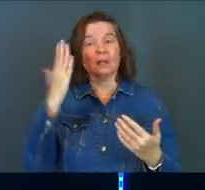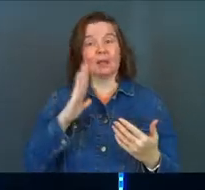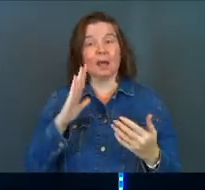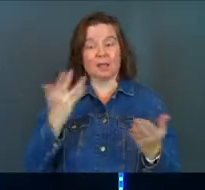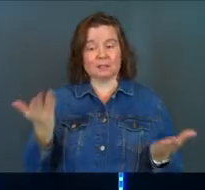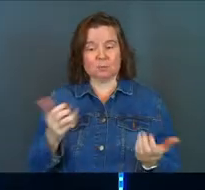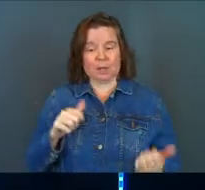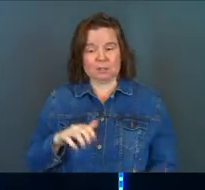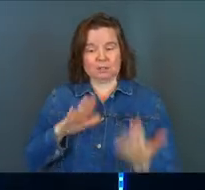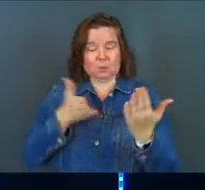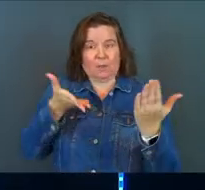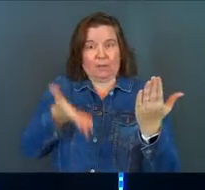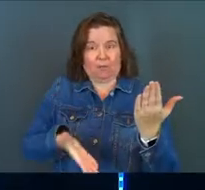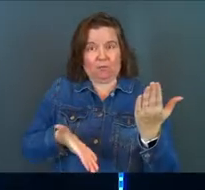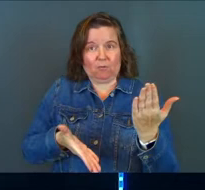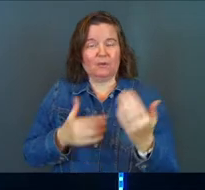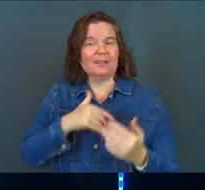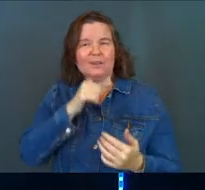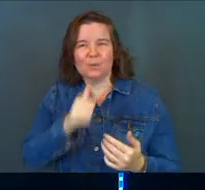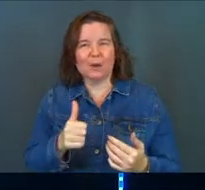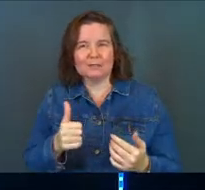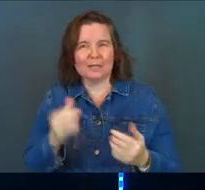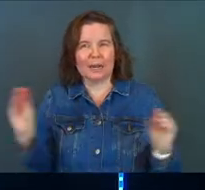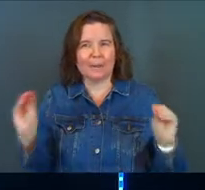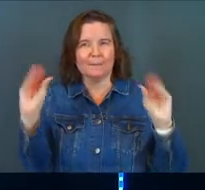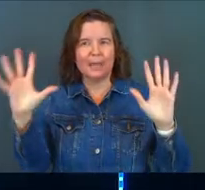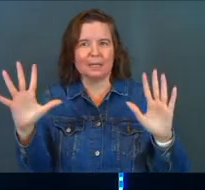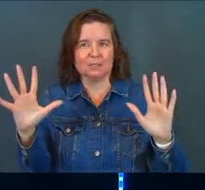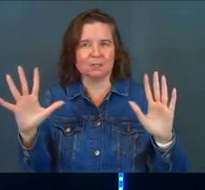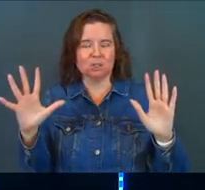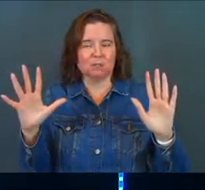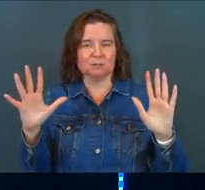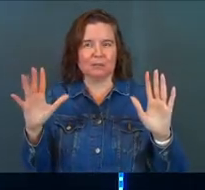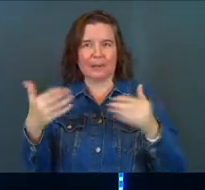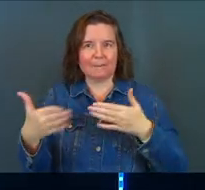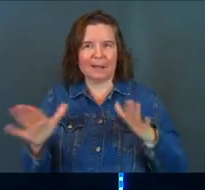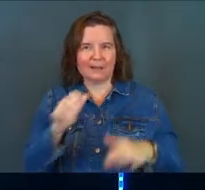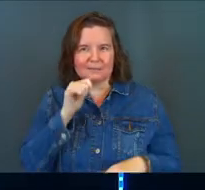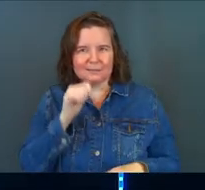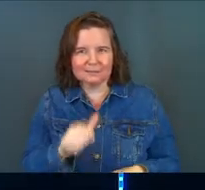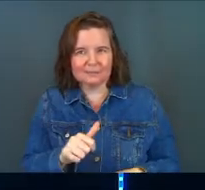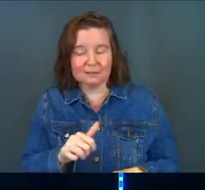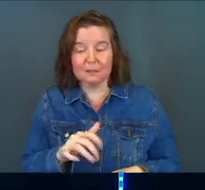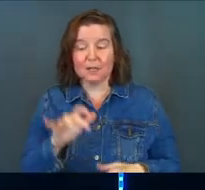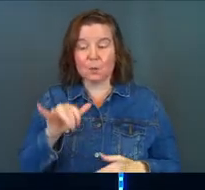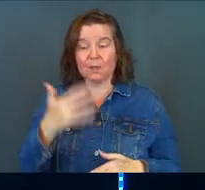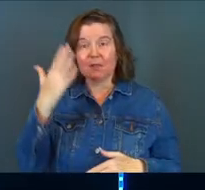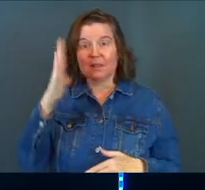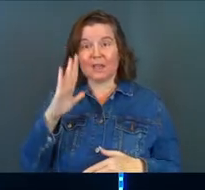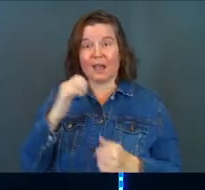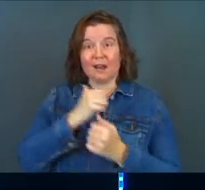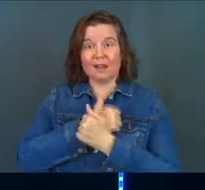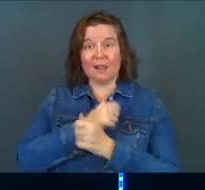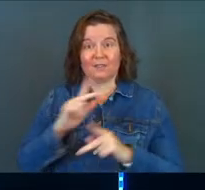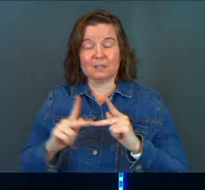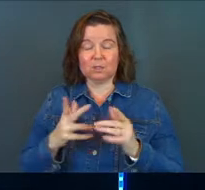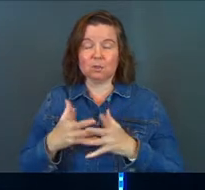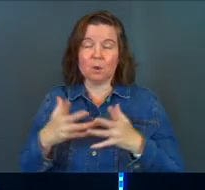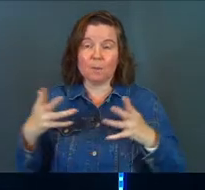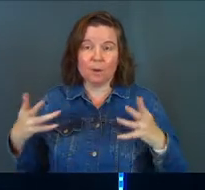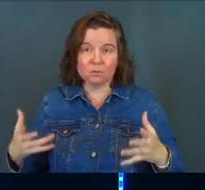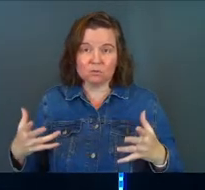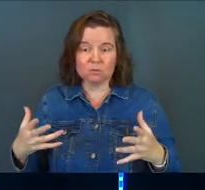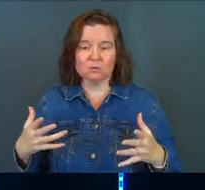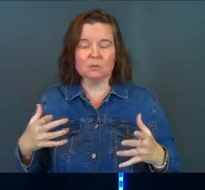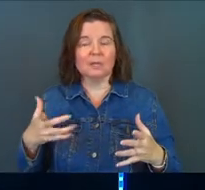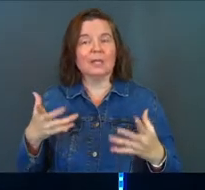God's presence was there. It wasn't a magic or mystical box. It was that God loved his people so